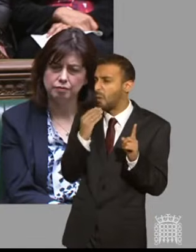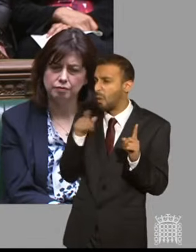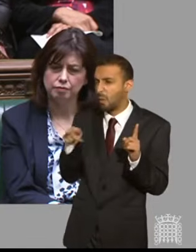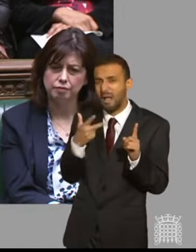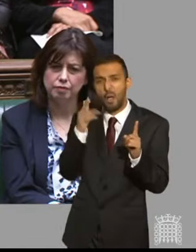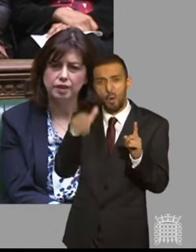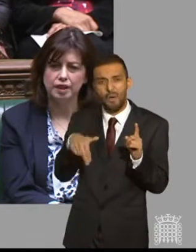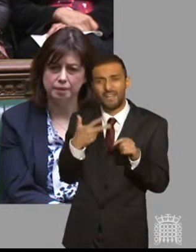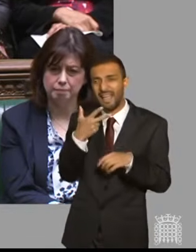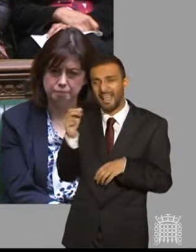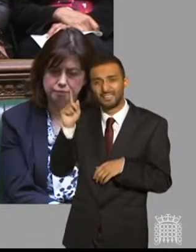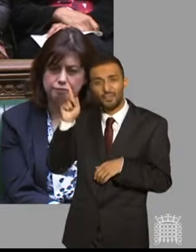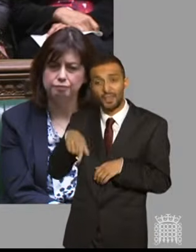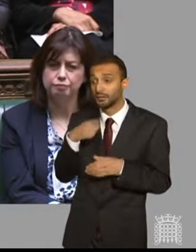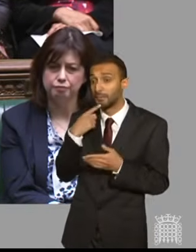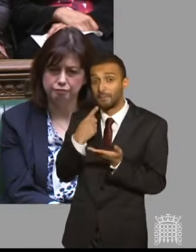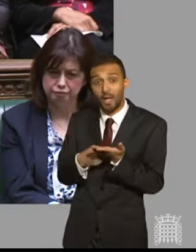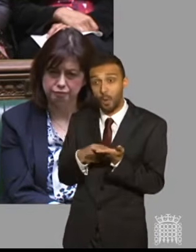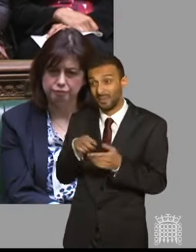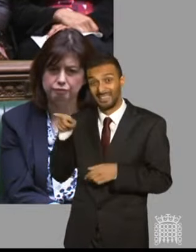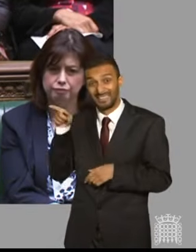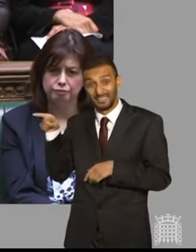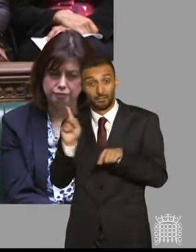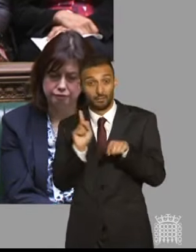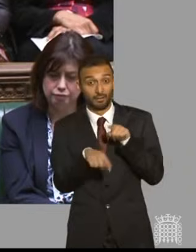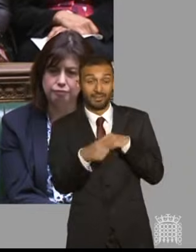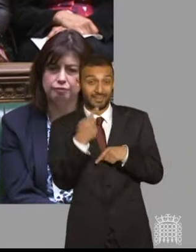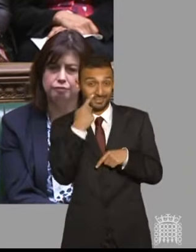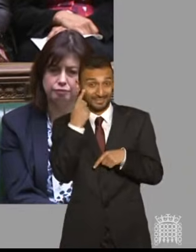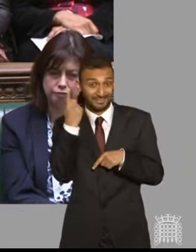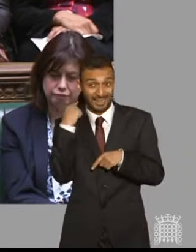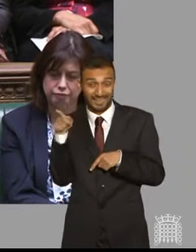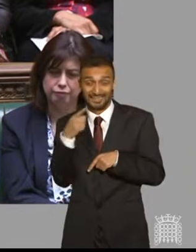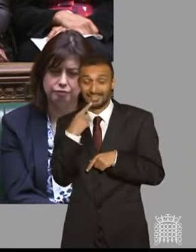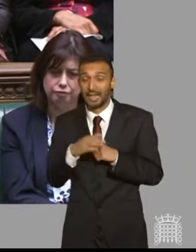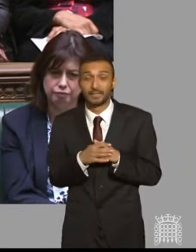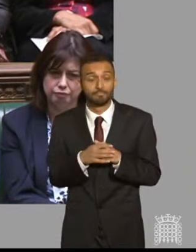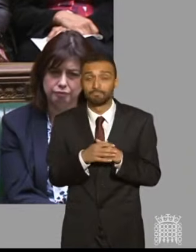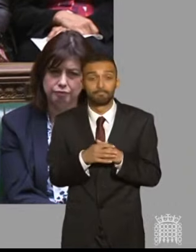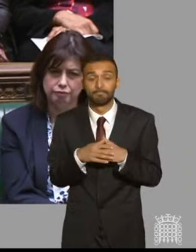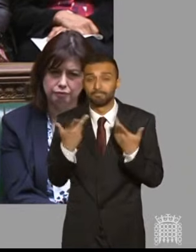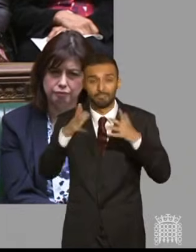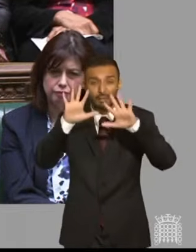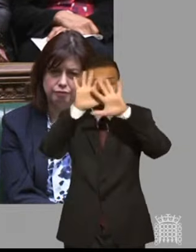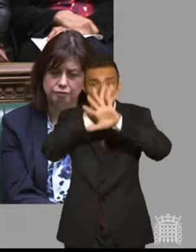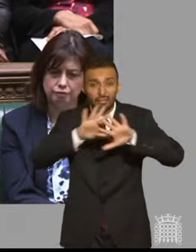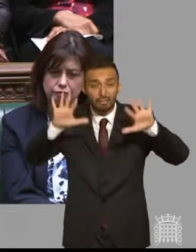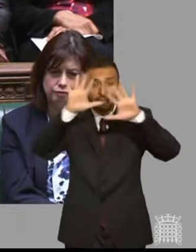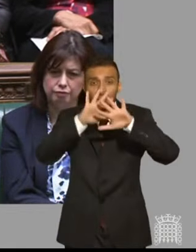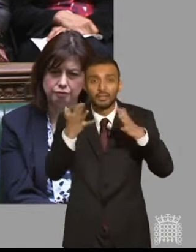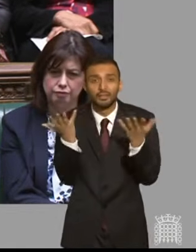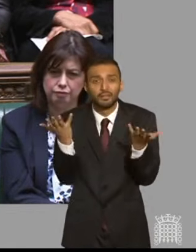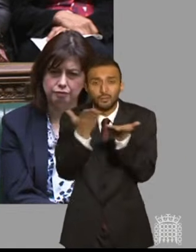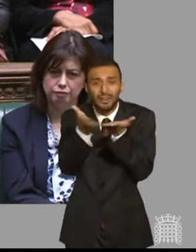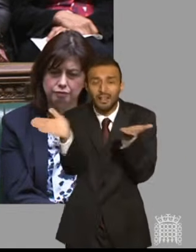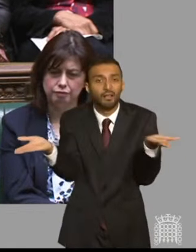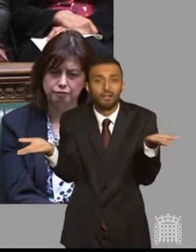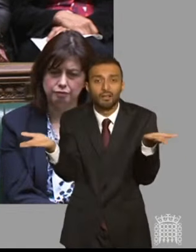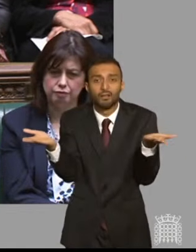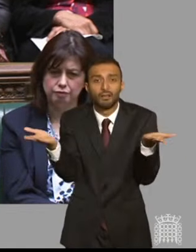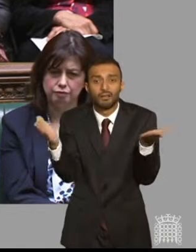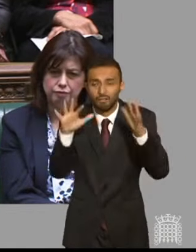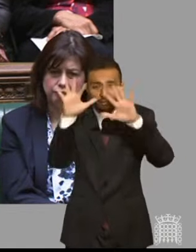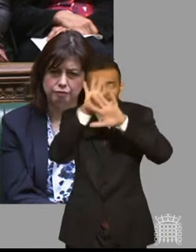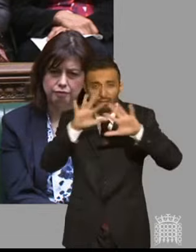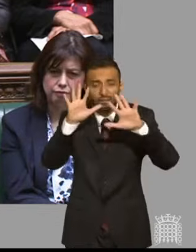of transparency. We need to see the correspondence between the Post Office, the Department and UKGI, because all